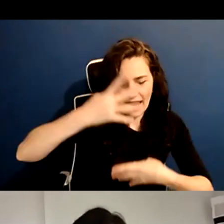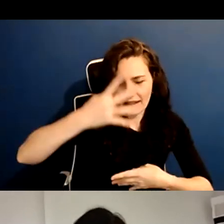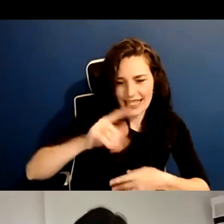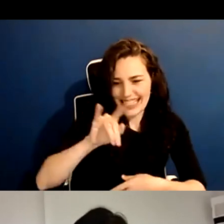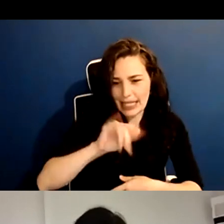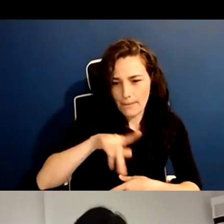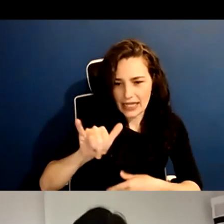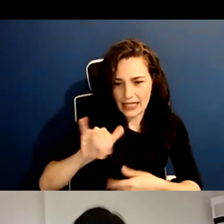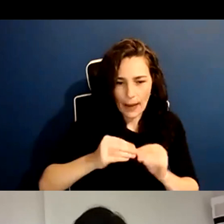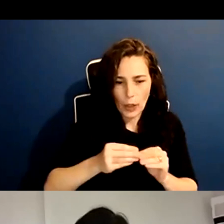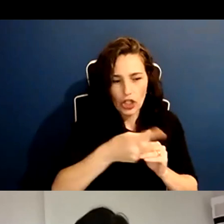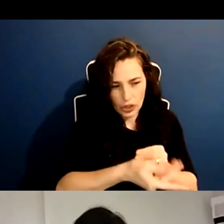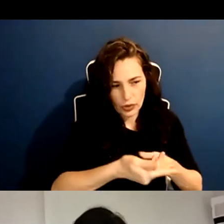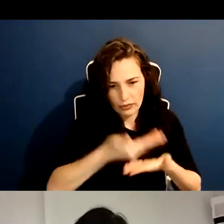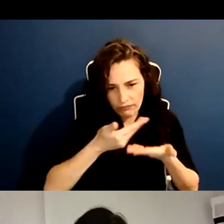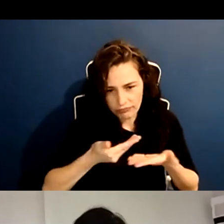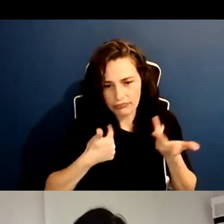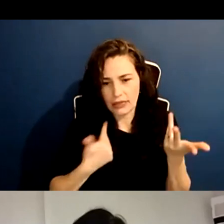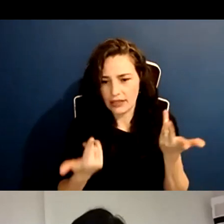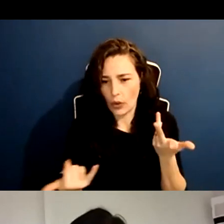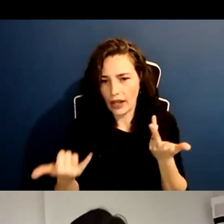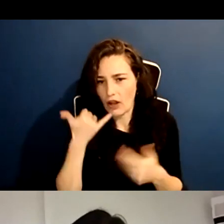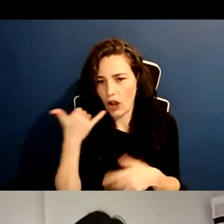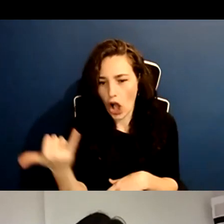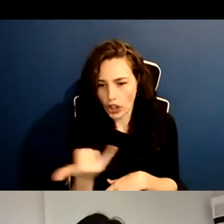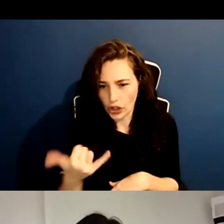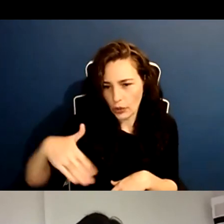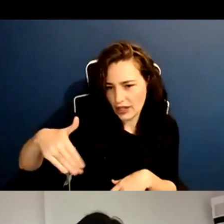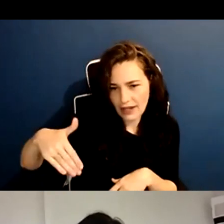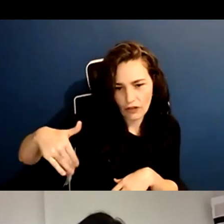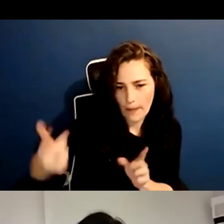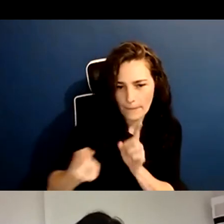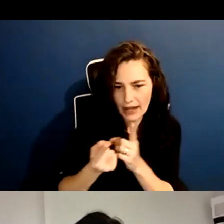I just said, Zippy, I've got to do this. We've got an interview tomorrow.